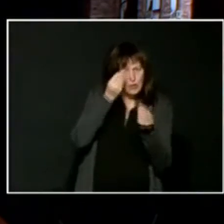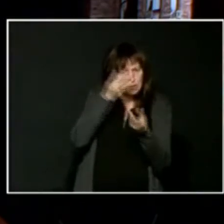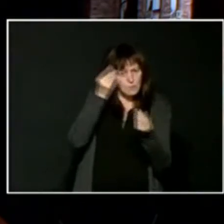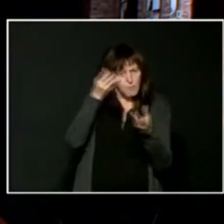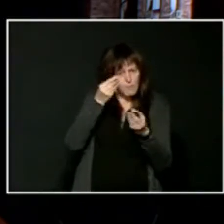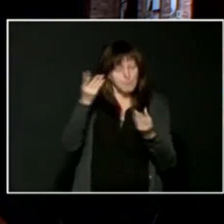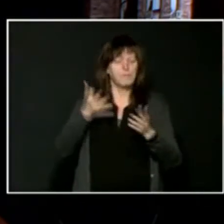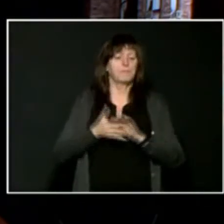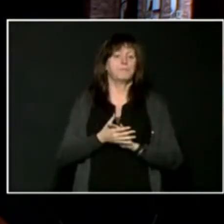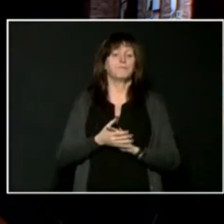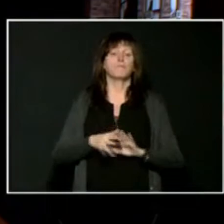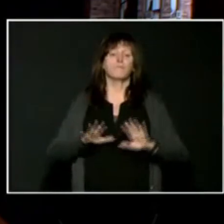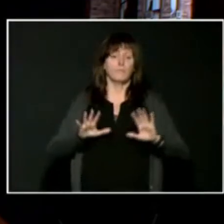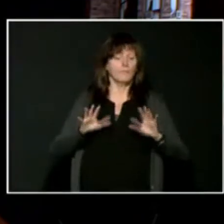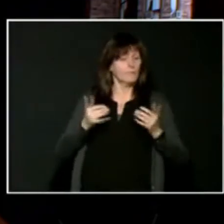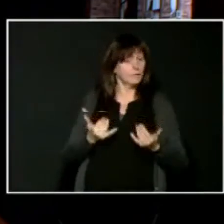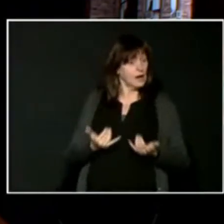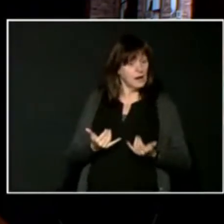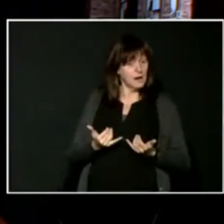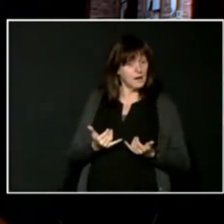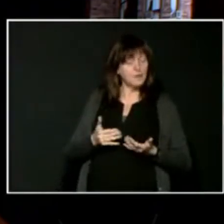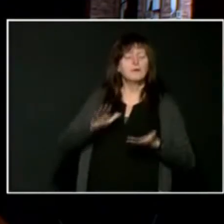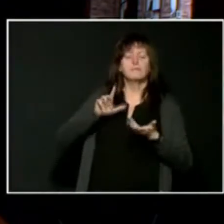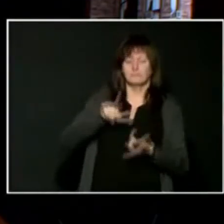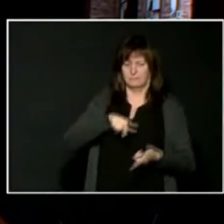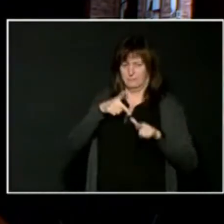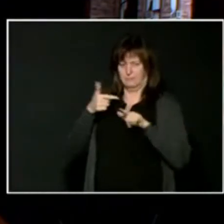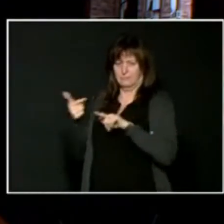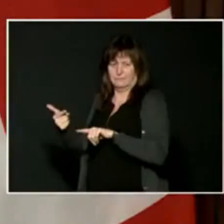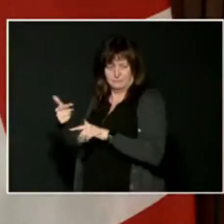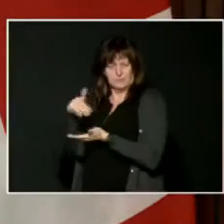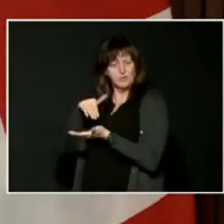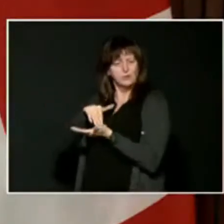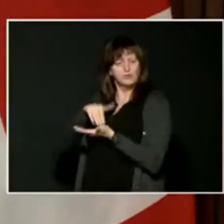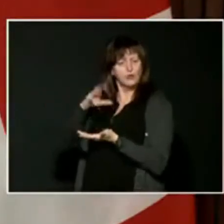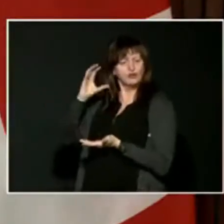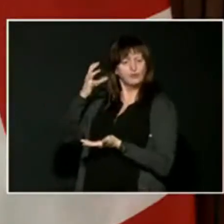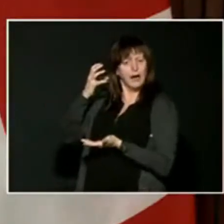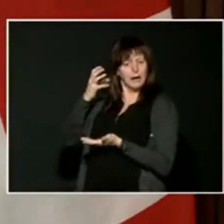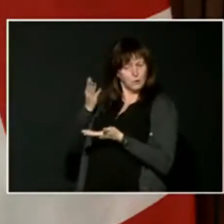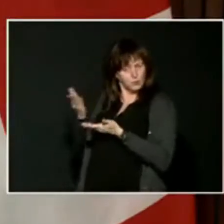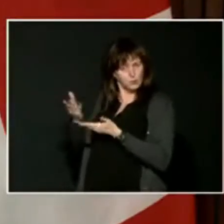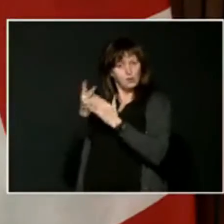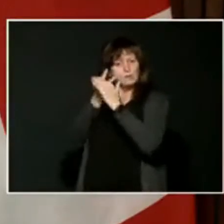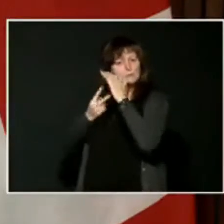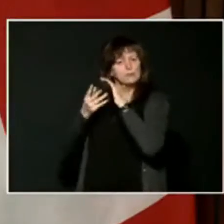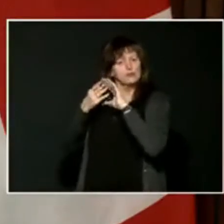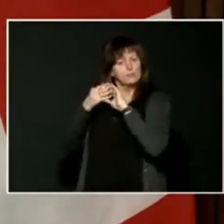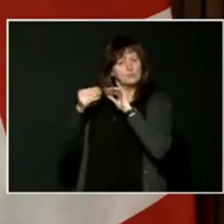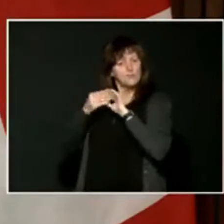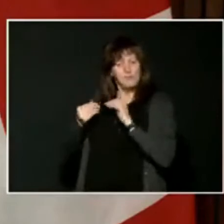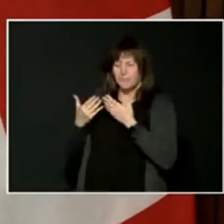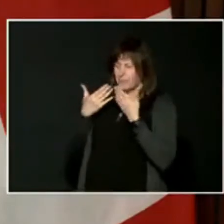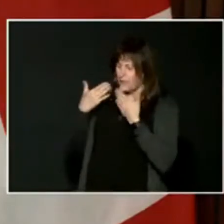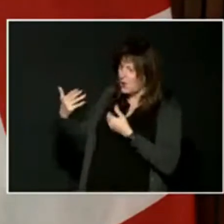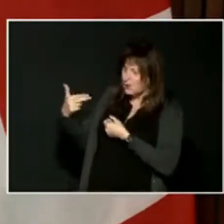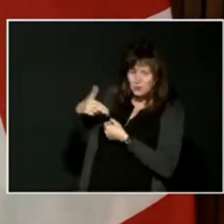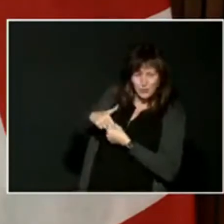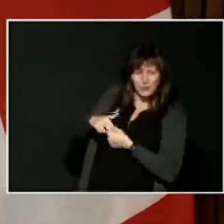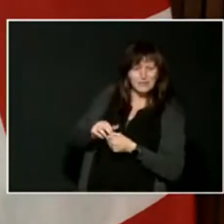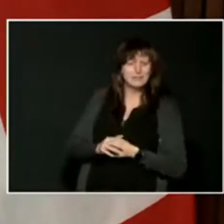over to the update on the COVID-19 projections. Over to you, Dr. Brown. Thank you for joining today. Thank you, Dr. Williams.